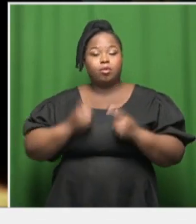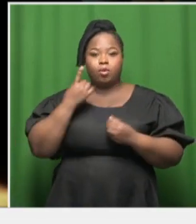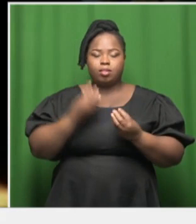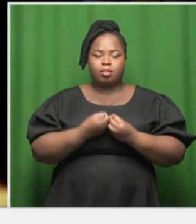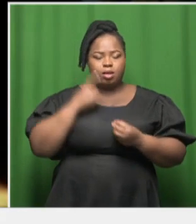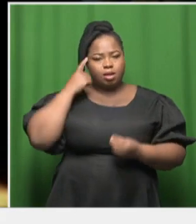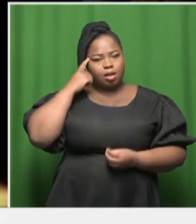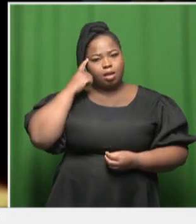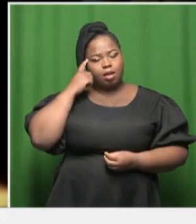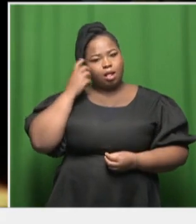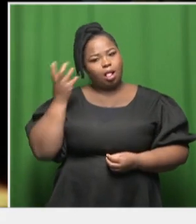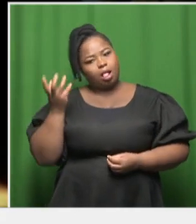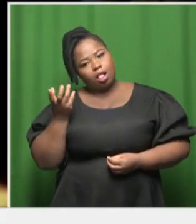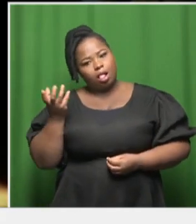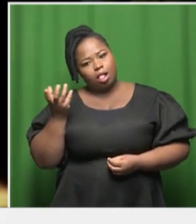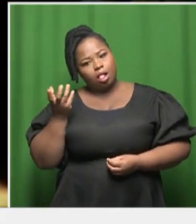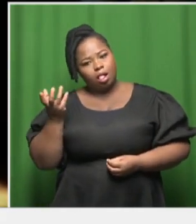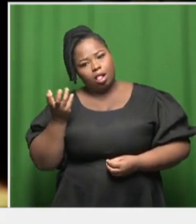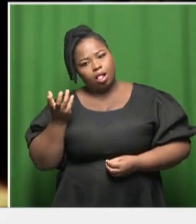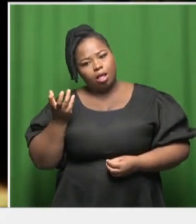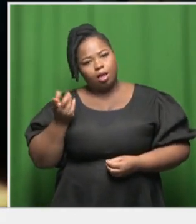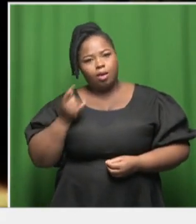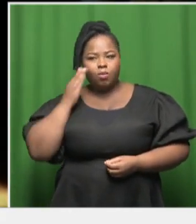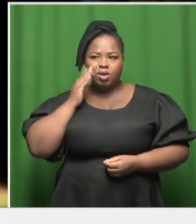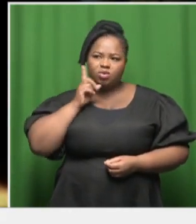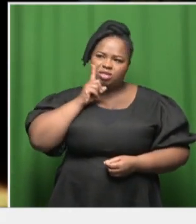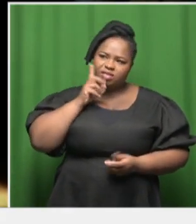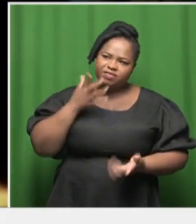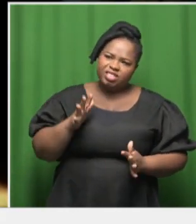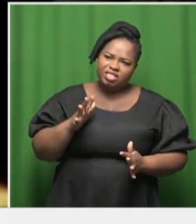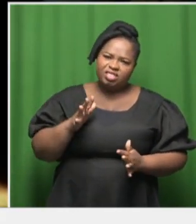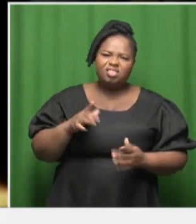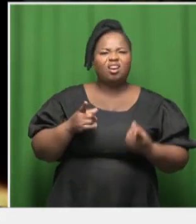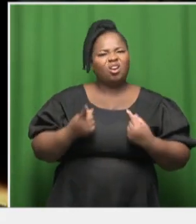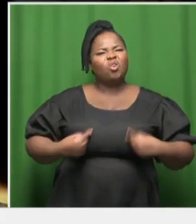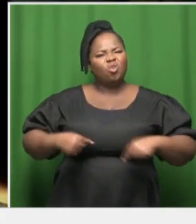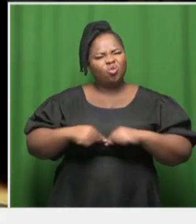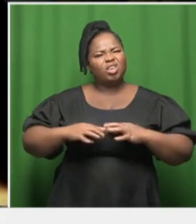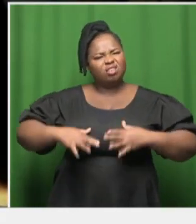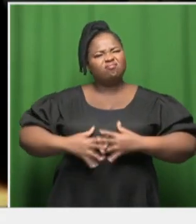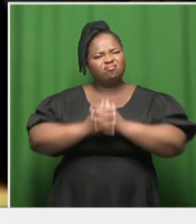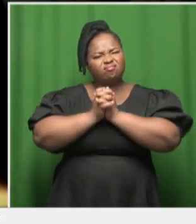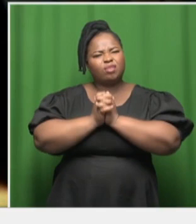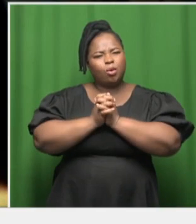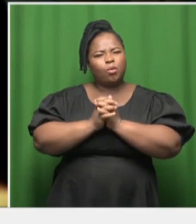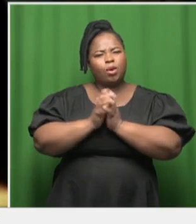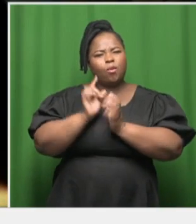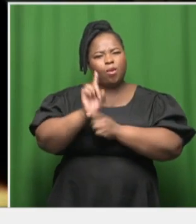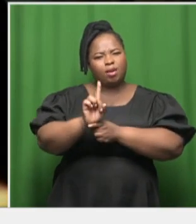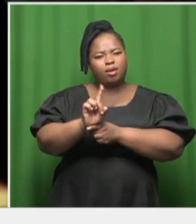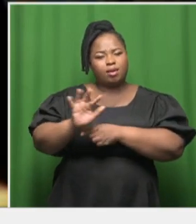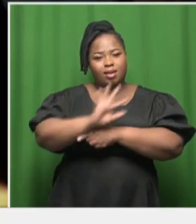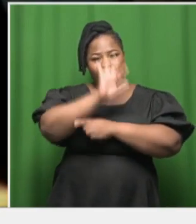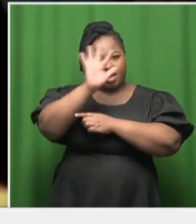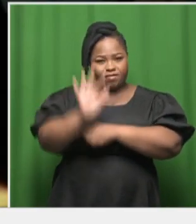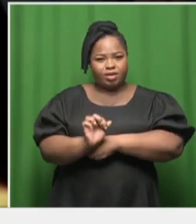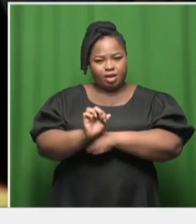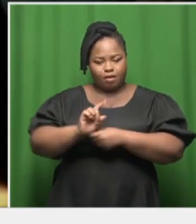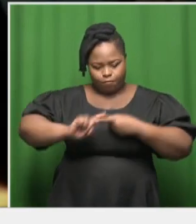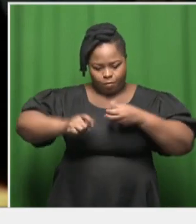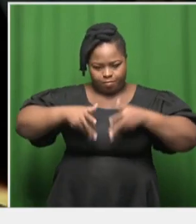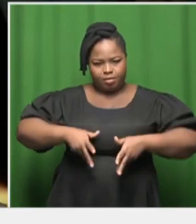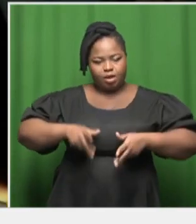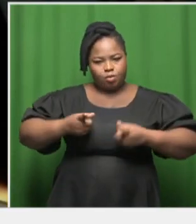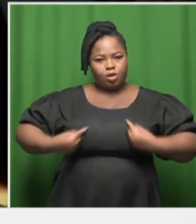in your mind after you've gone through this exhibition is that we are one, that Africa is the source. And effectively, we're all